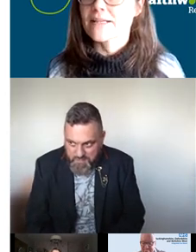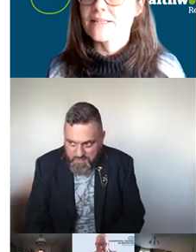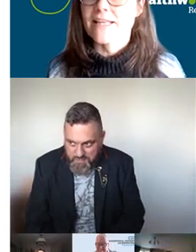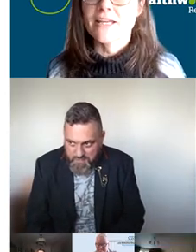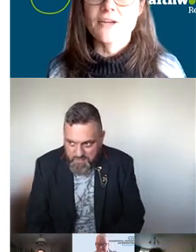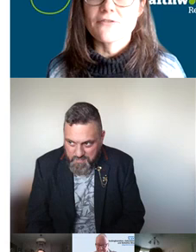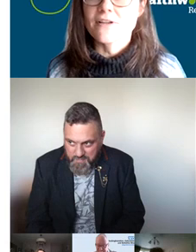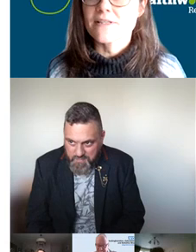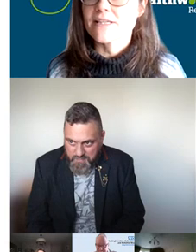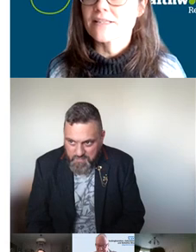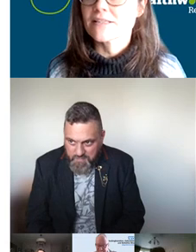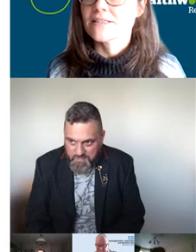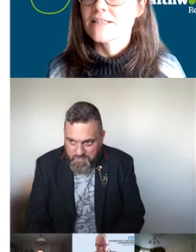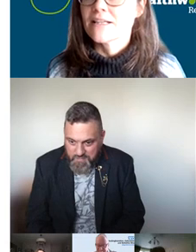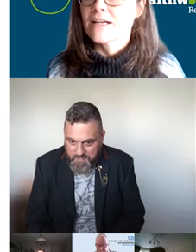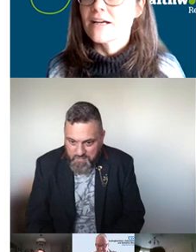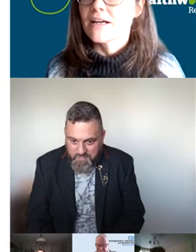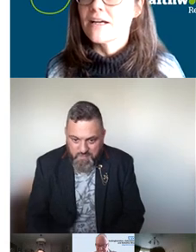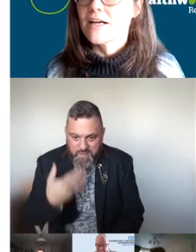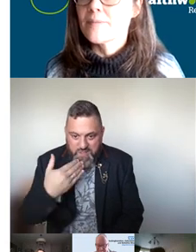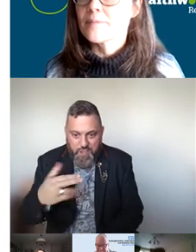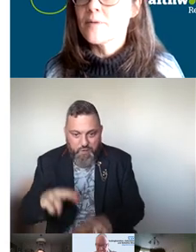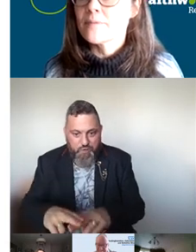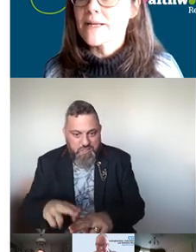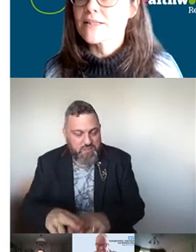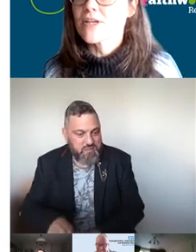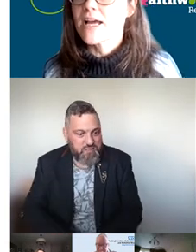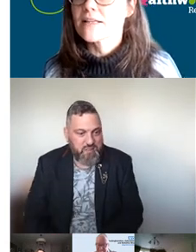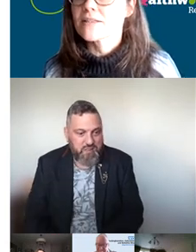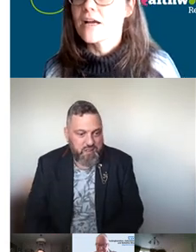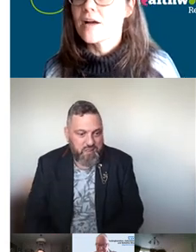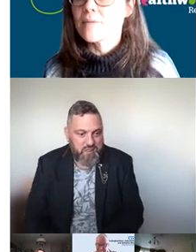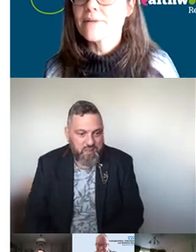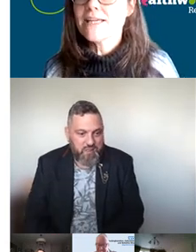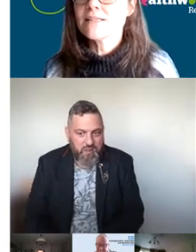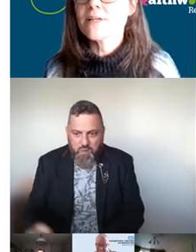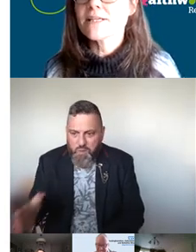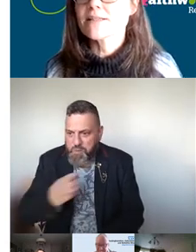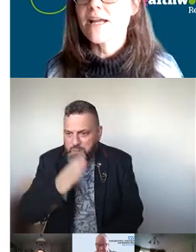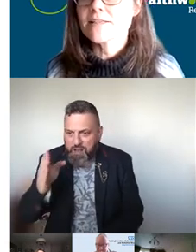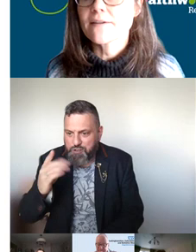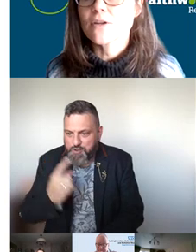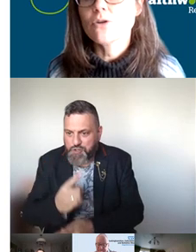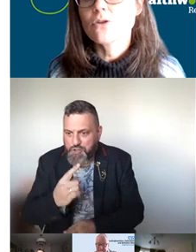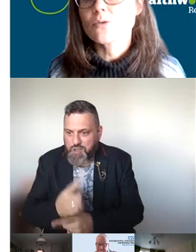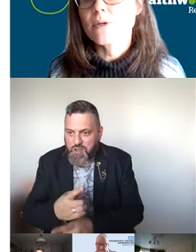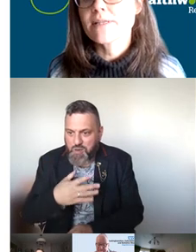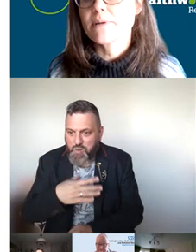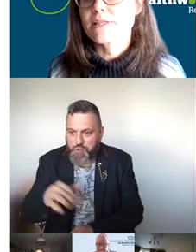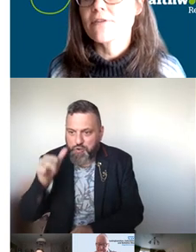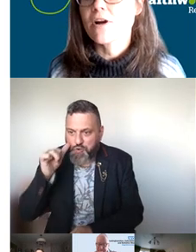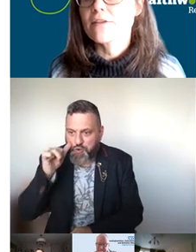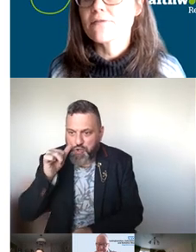Moving back, thank you, Francis. Moving back to the chat, I'm keen to understand how the